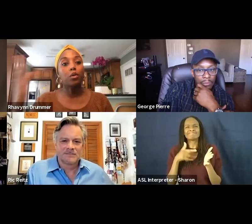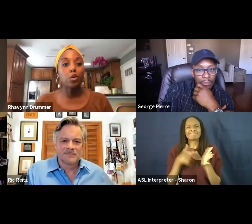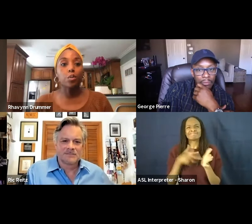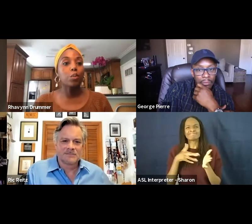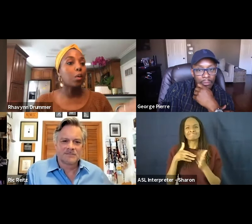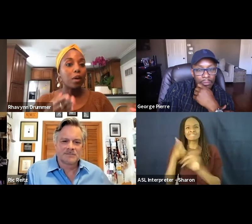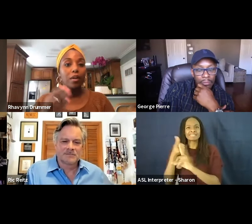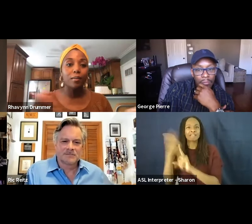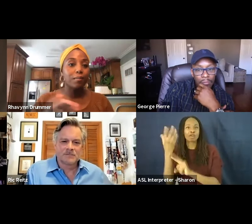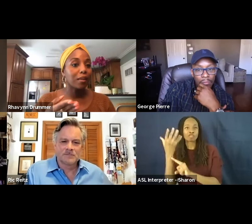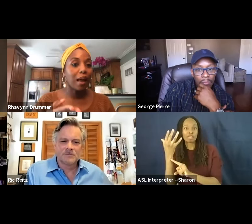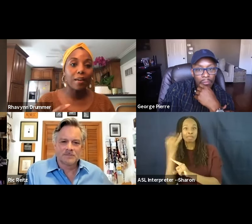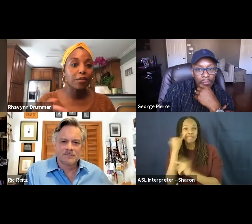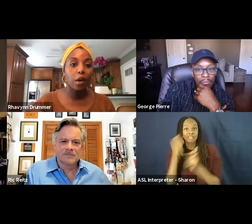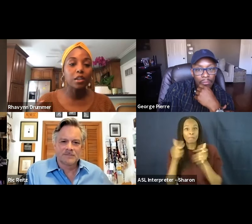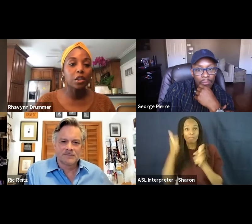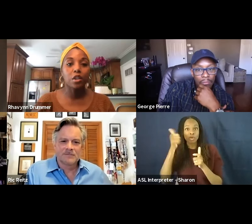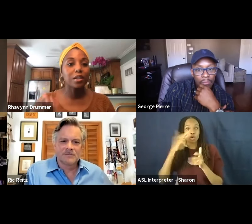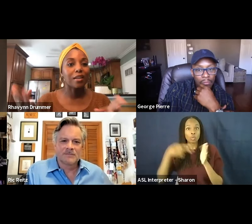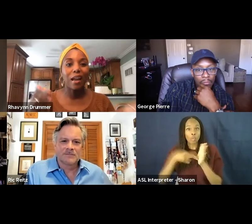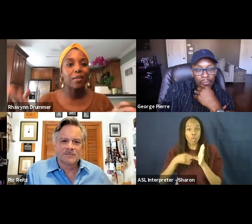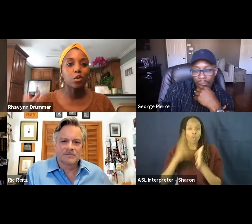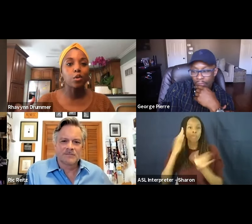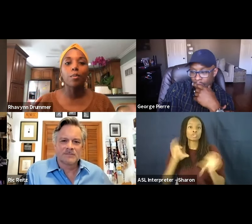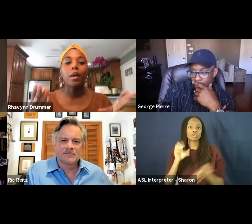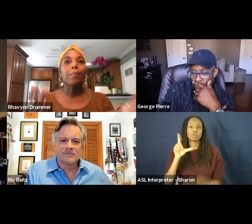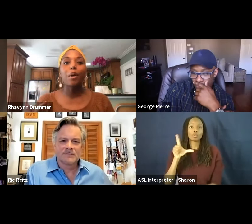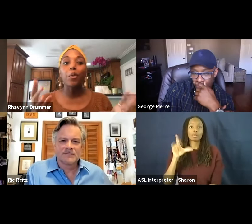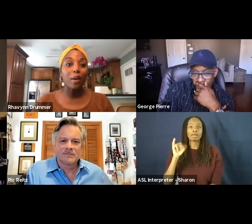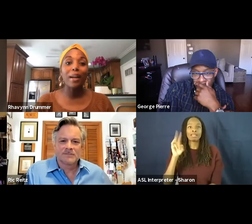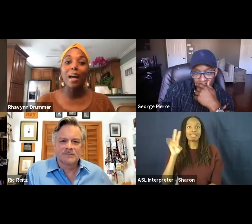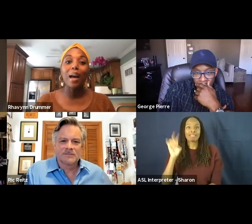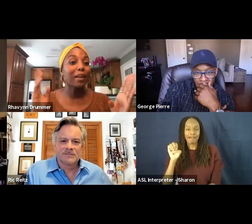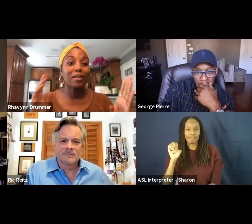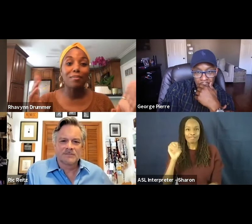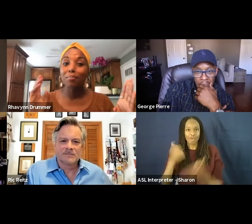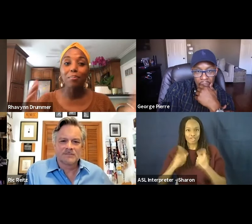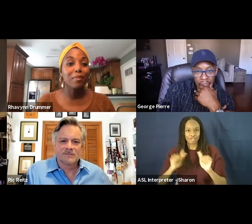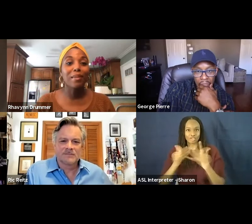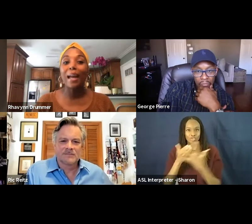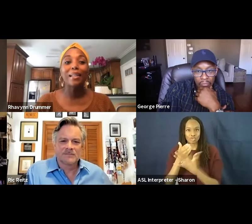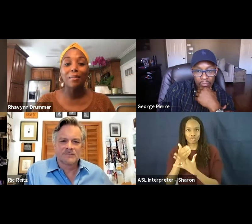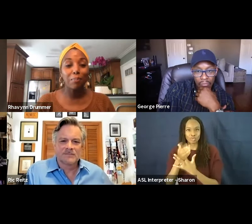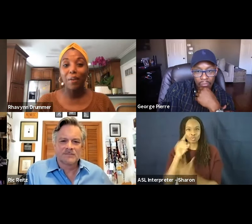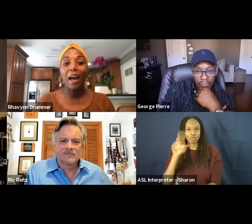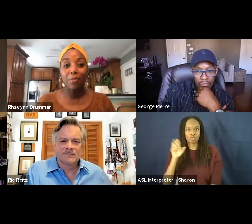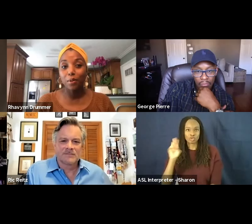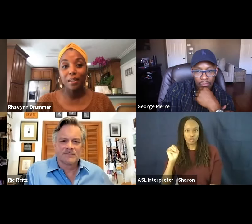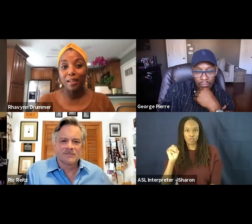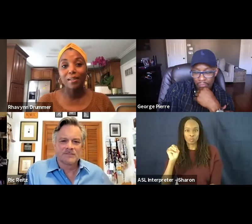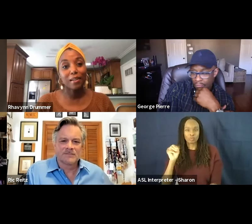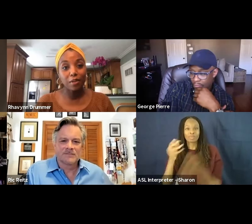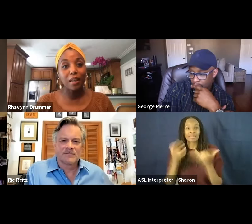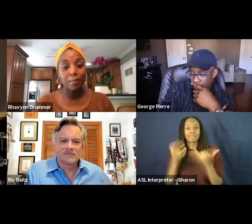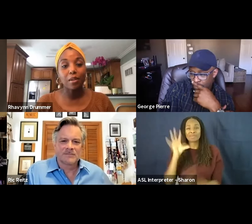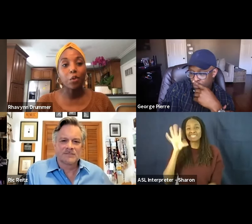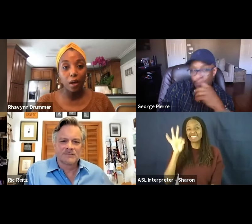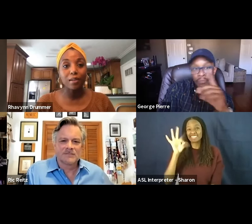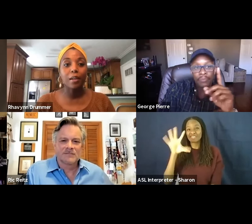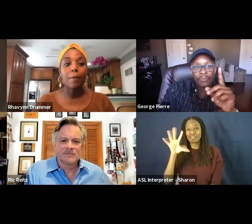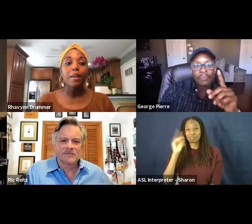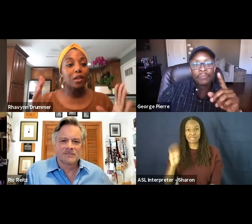then we'll do one of the live auditions, like a live Zoom. But for right now, it's 95%